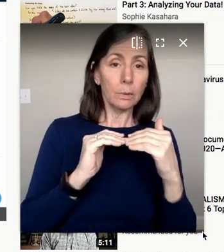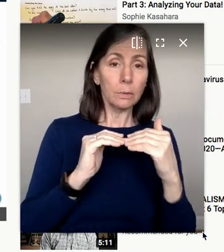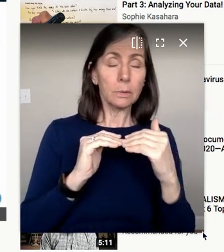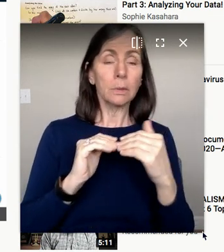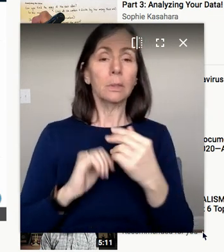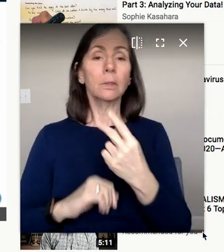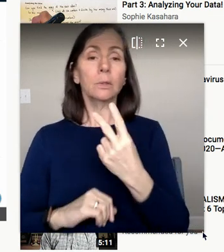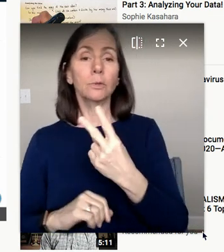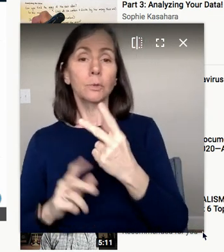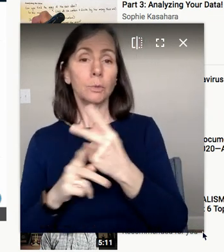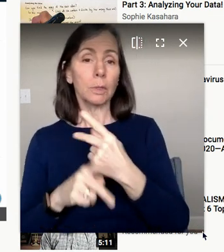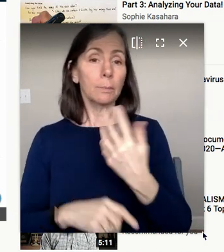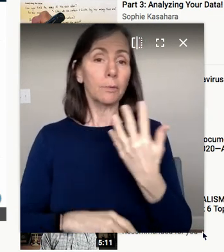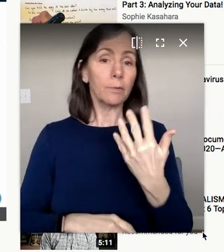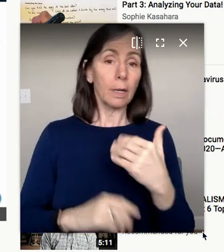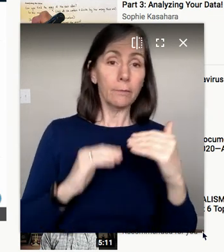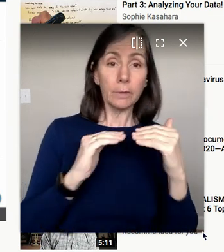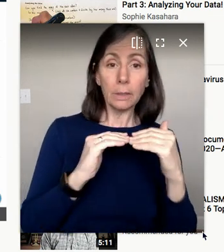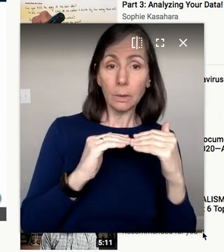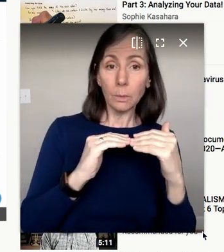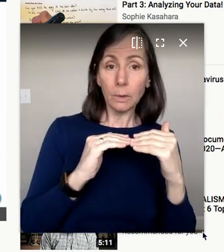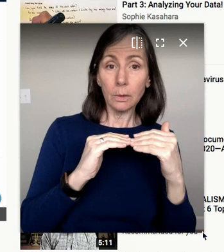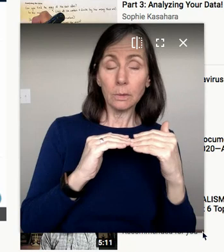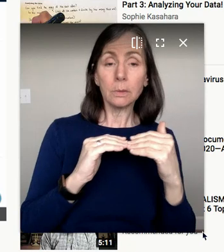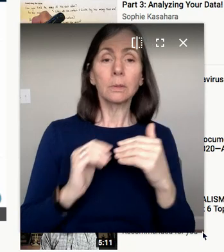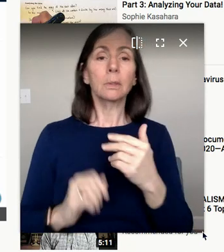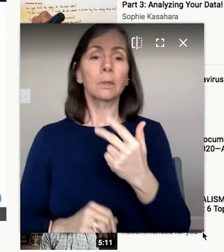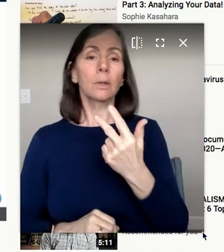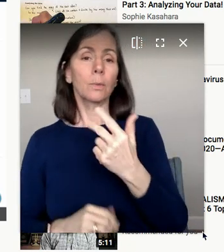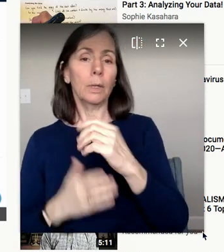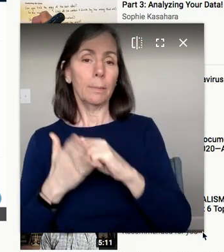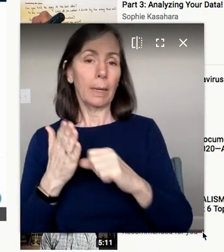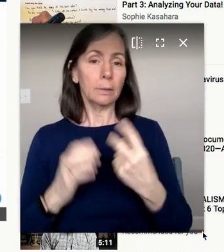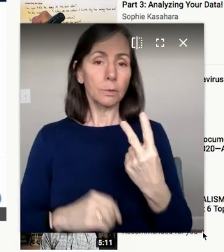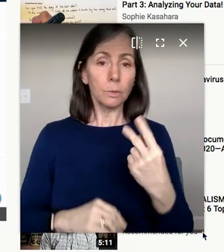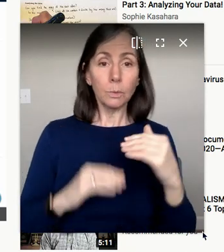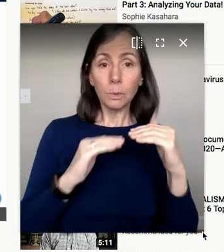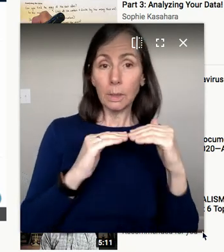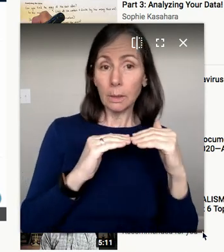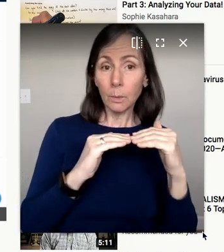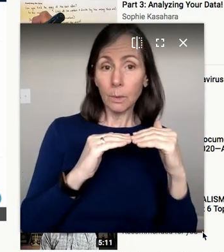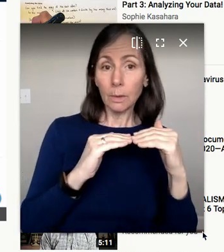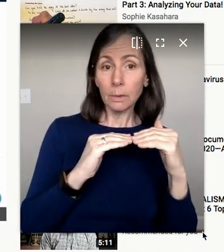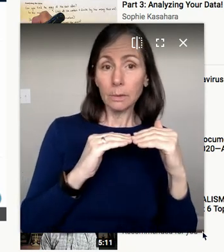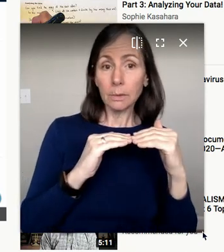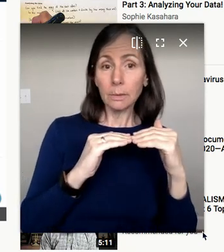times 5 equals, 3 minus 2 equals.